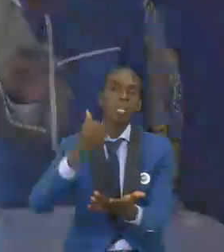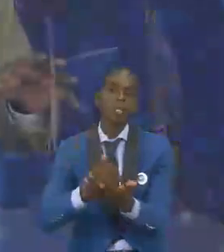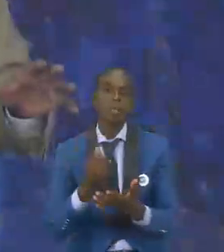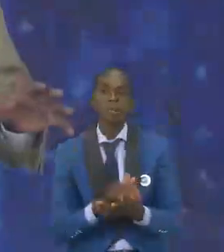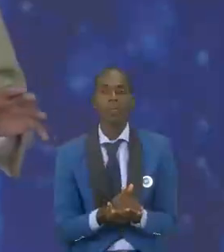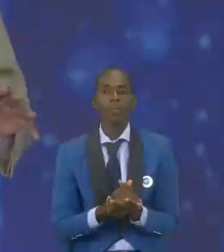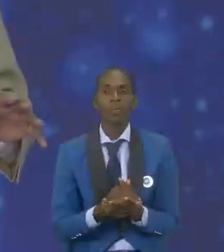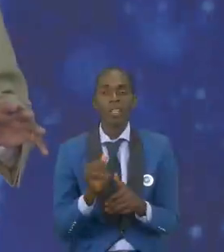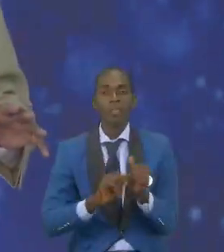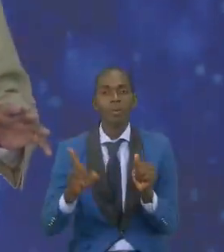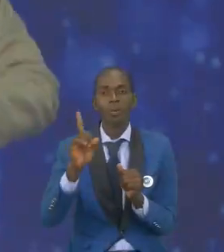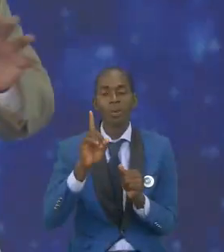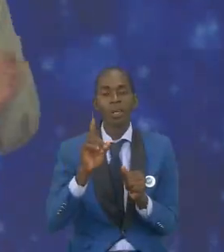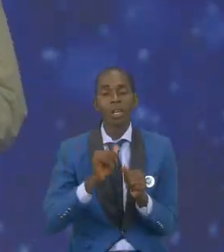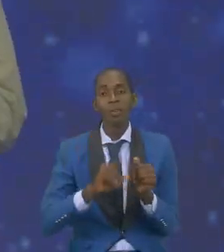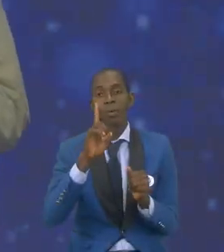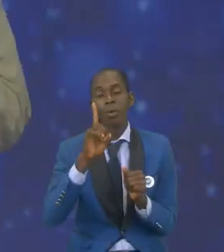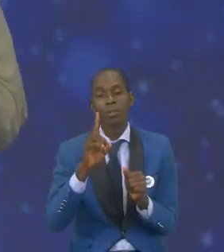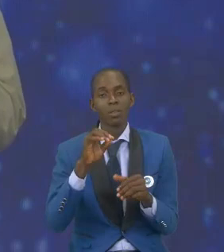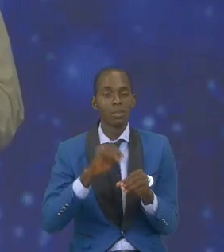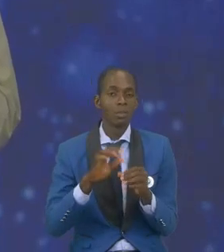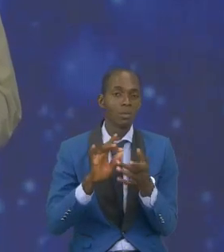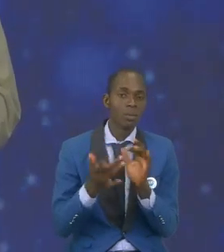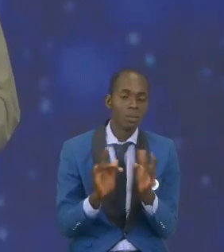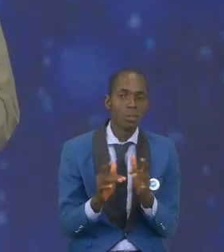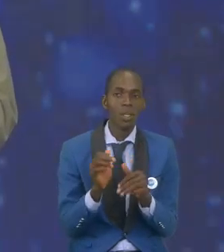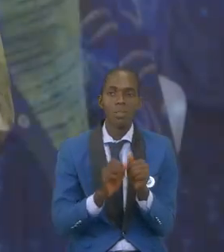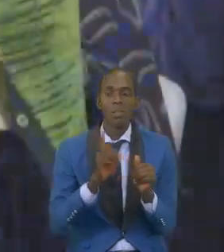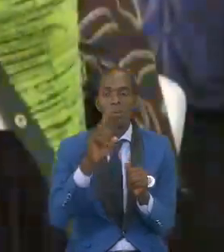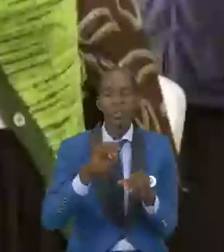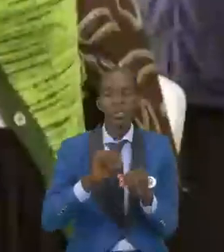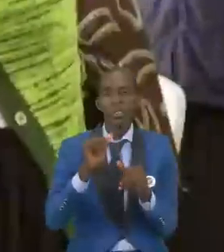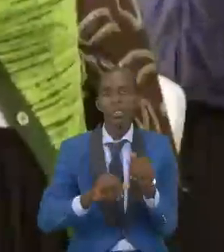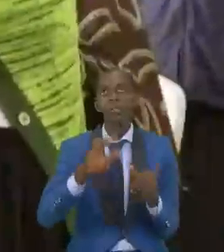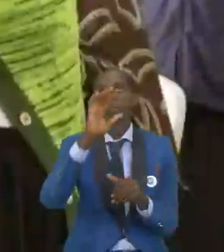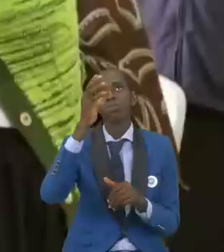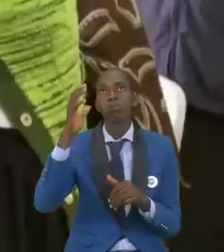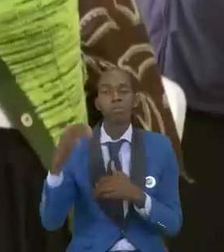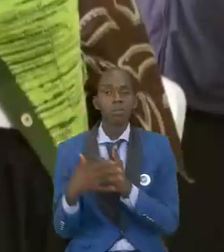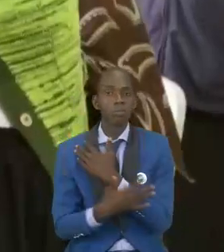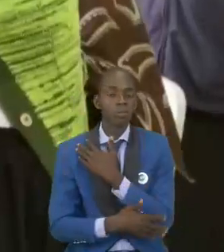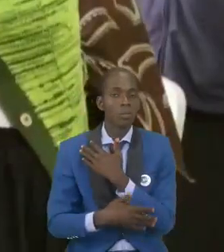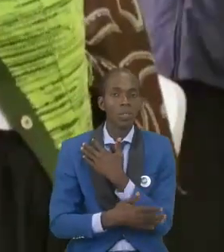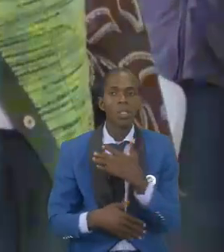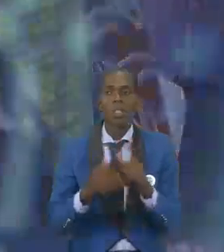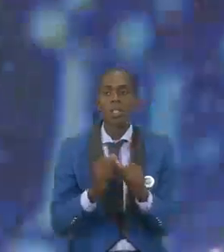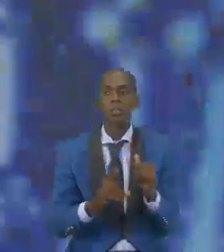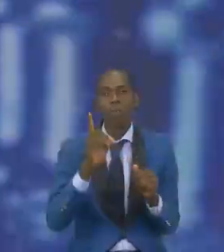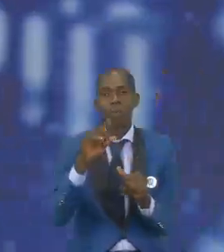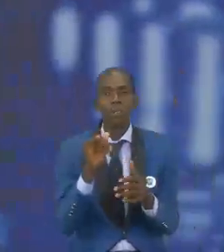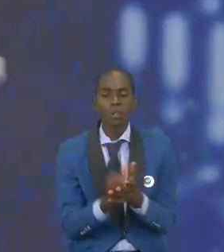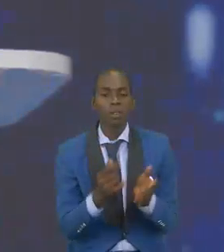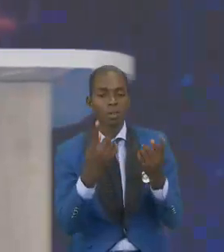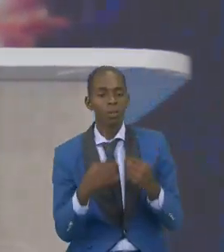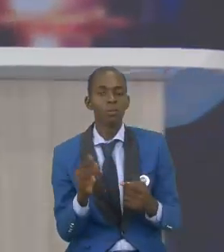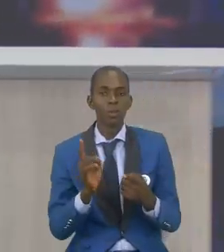everyone online, everyone in every country, every community, everyone that comes to the